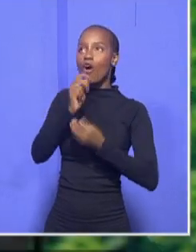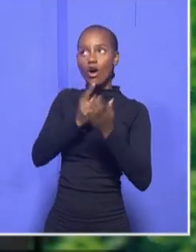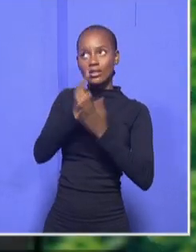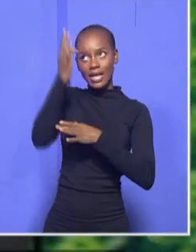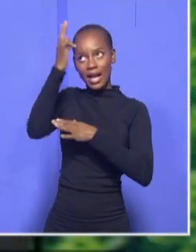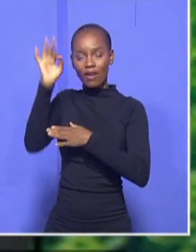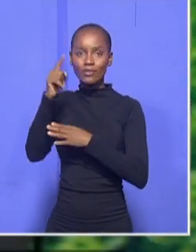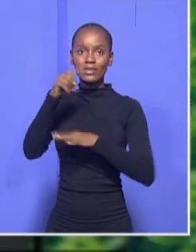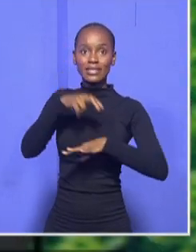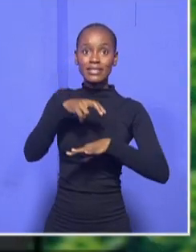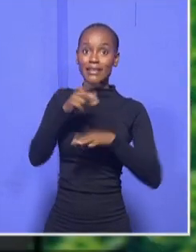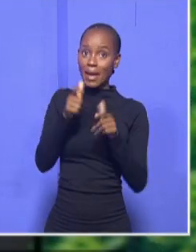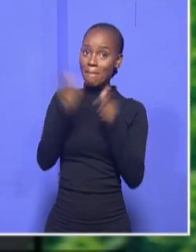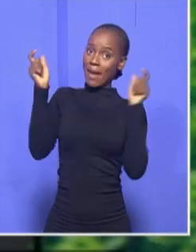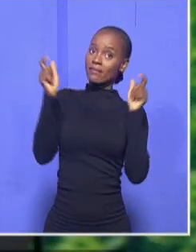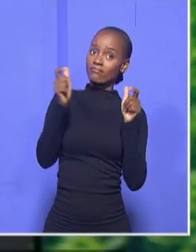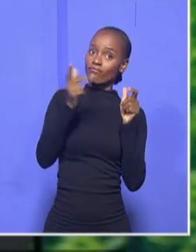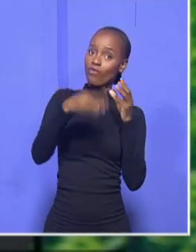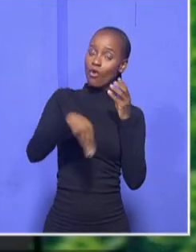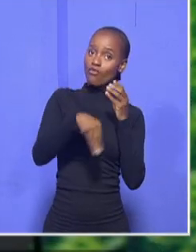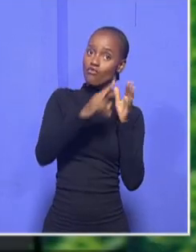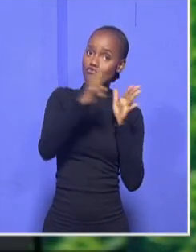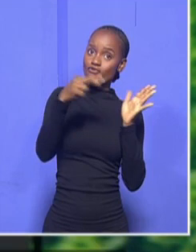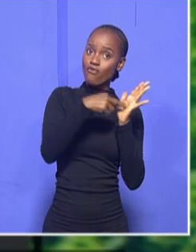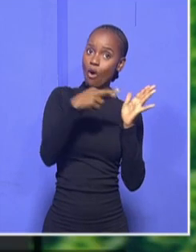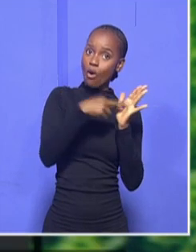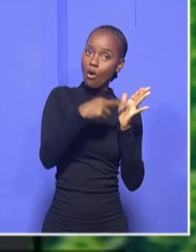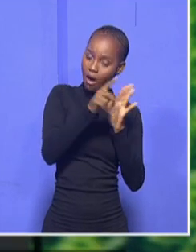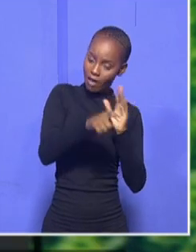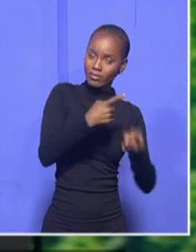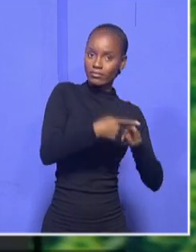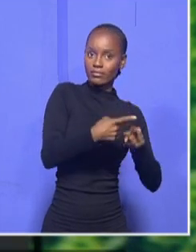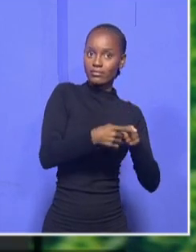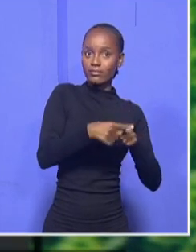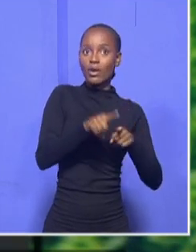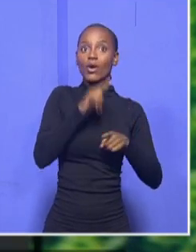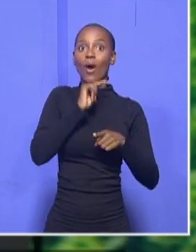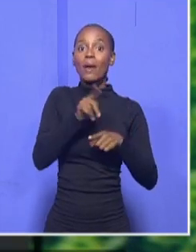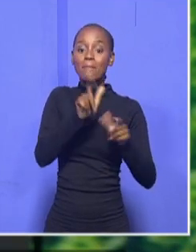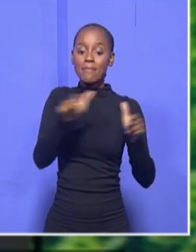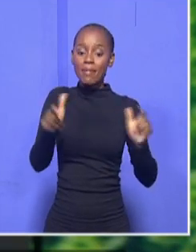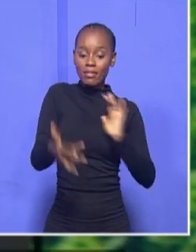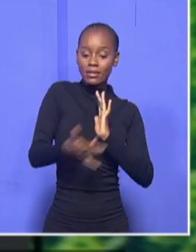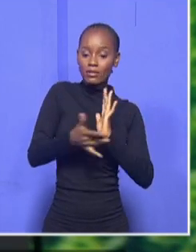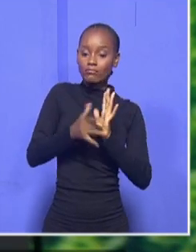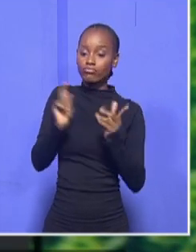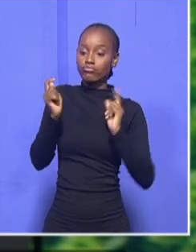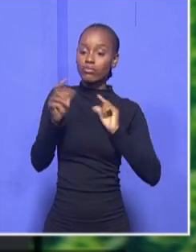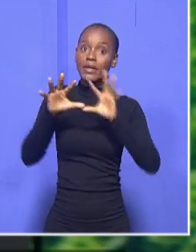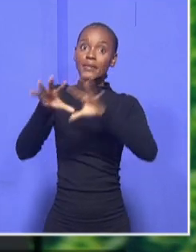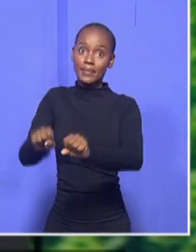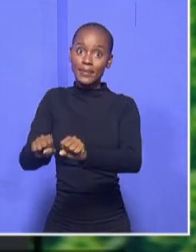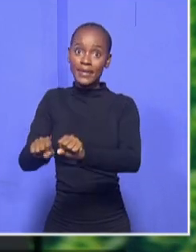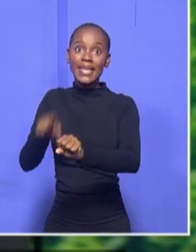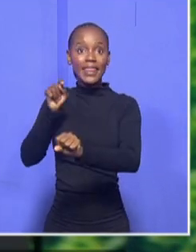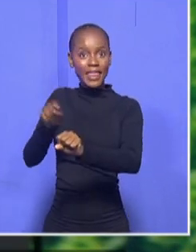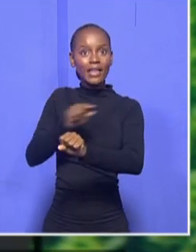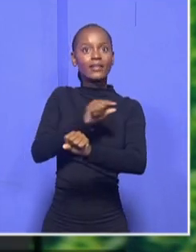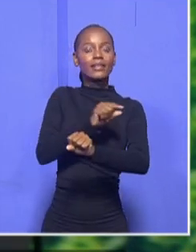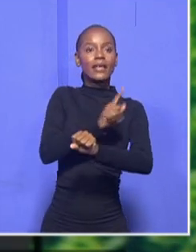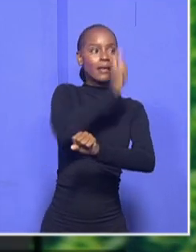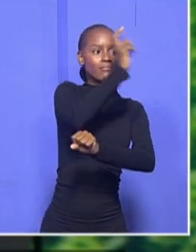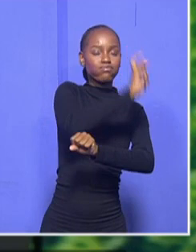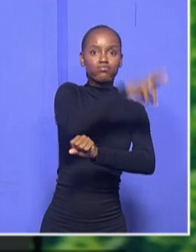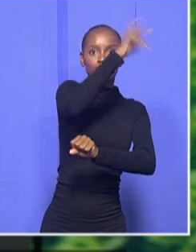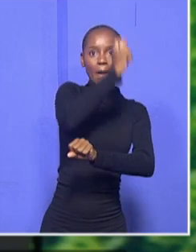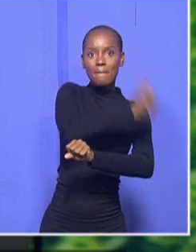terms of incentives. But the more people adopt this technology, the cheaper the price becomes. We've already seen solar